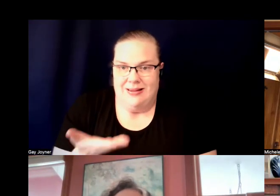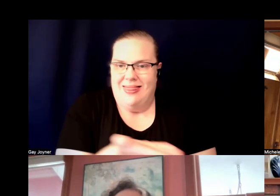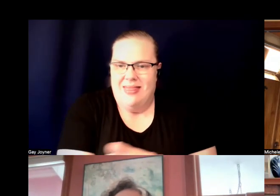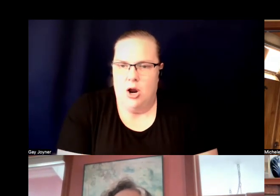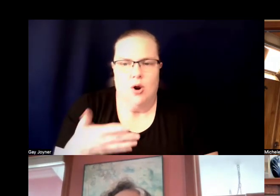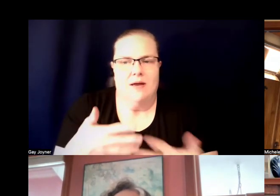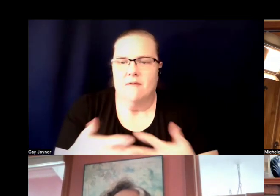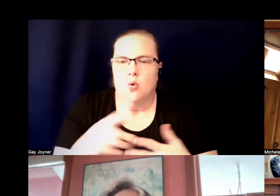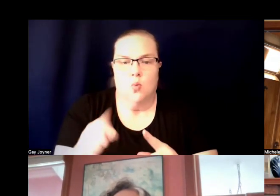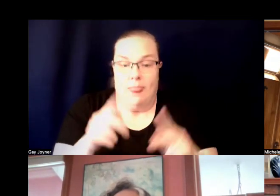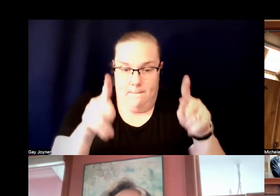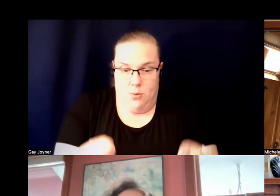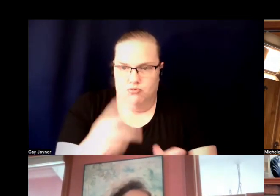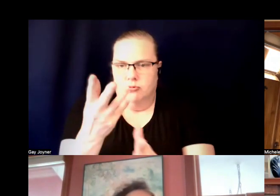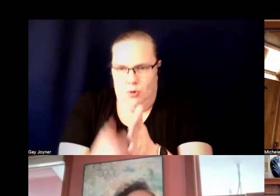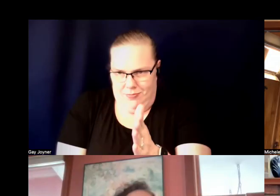is absent.